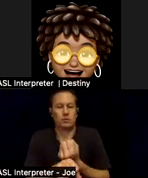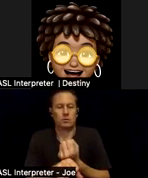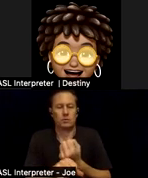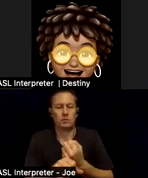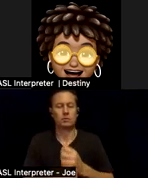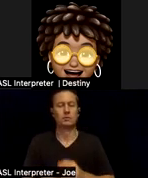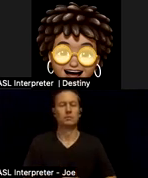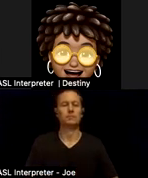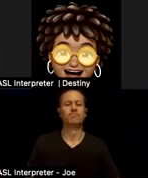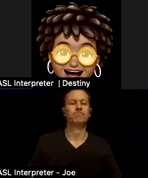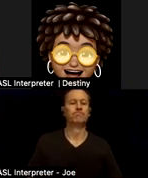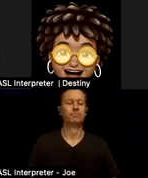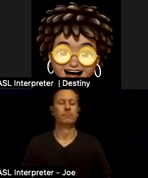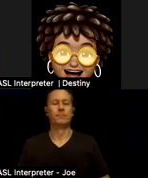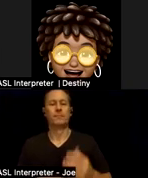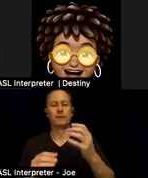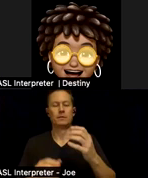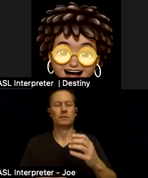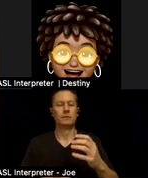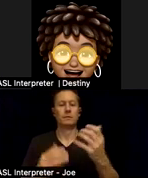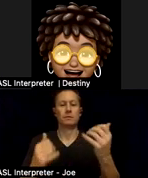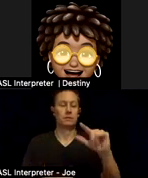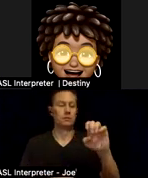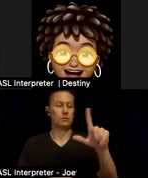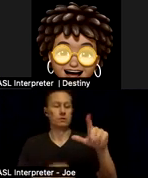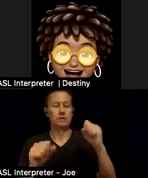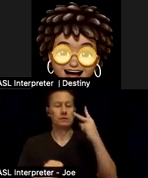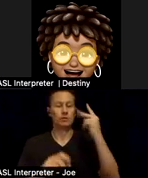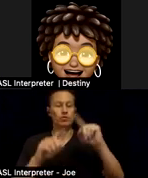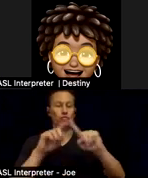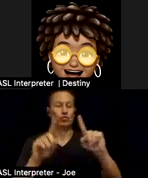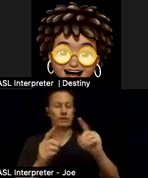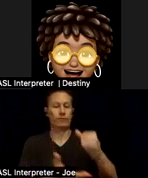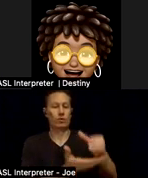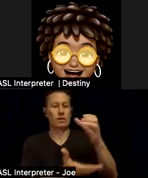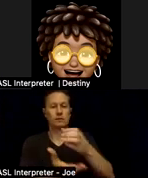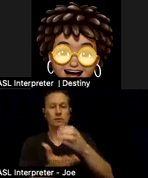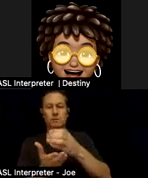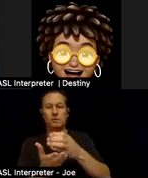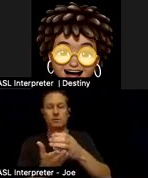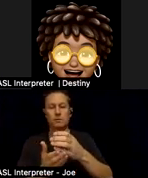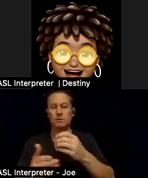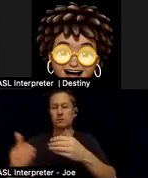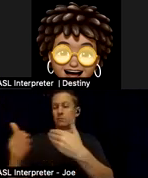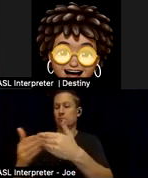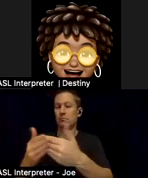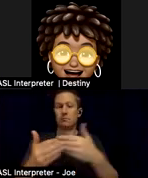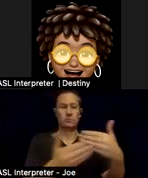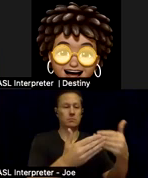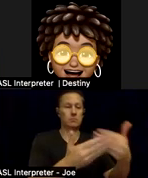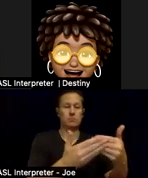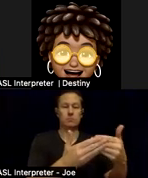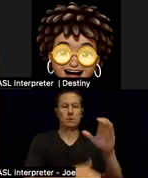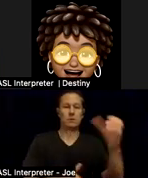you come back over here and look at the gel, you can see 2 different glasses. And if you hit this glass, you can tell which one is